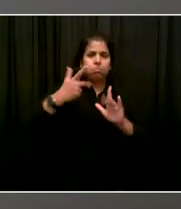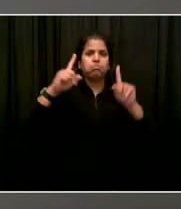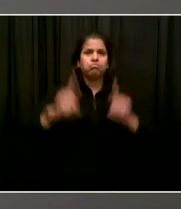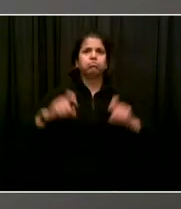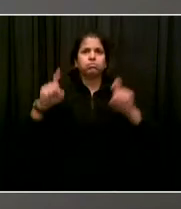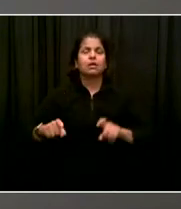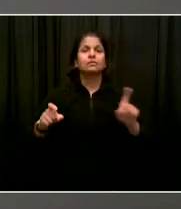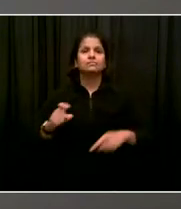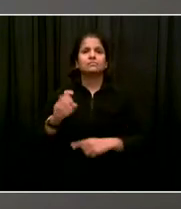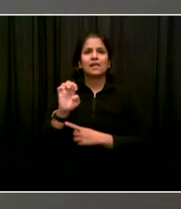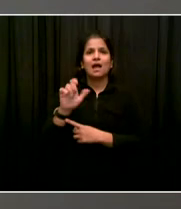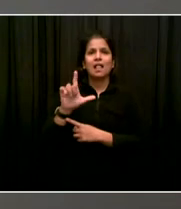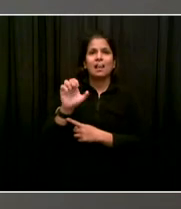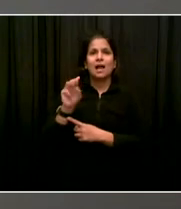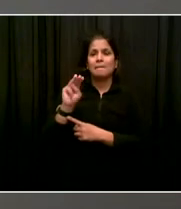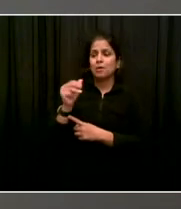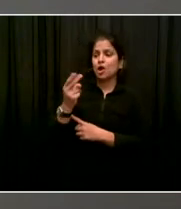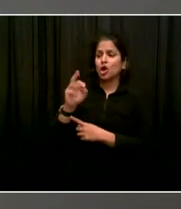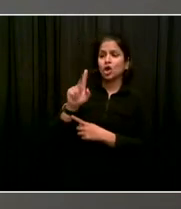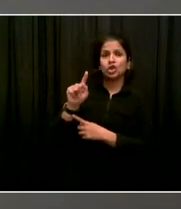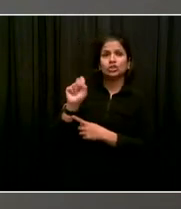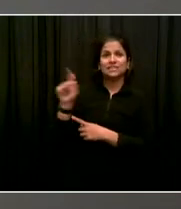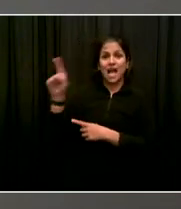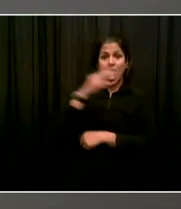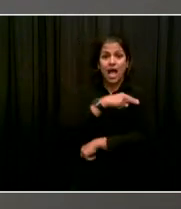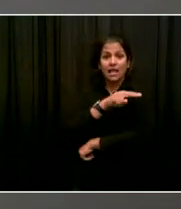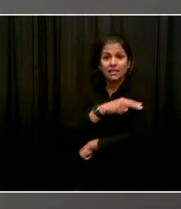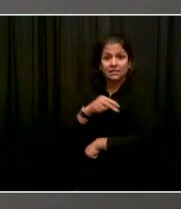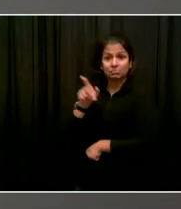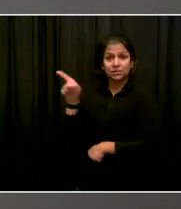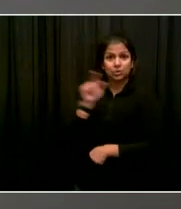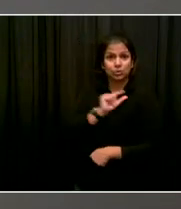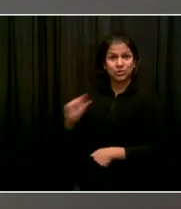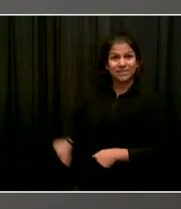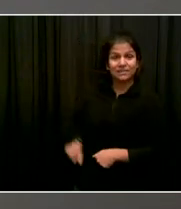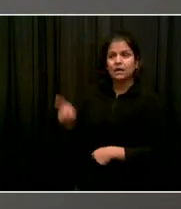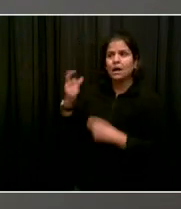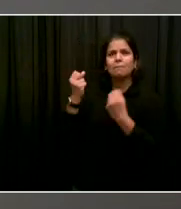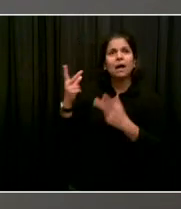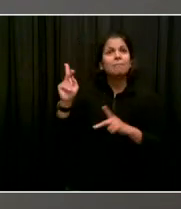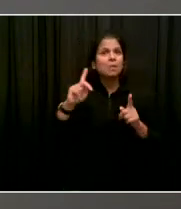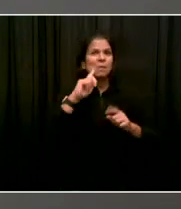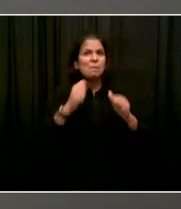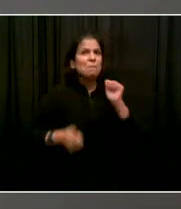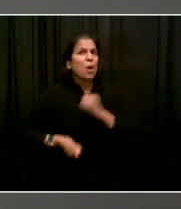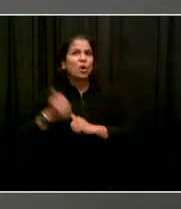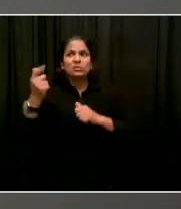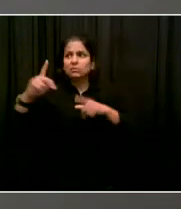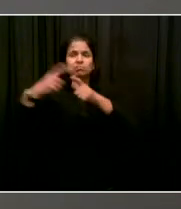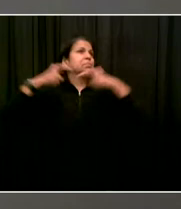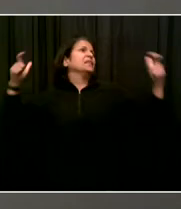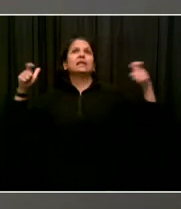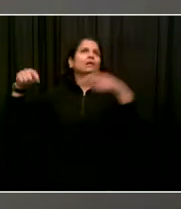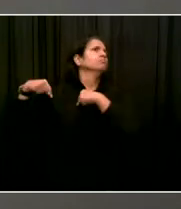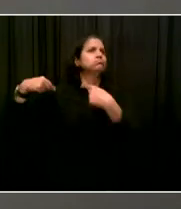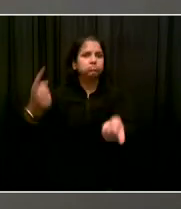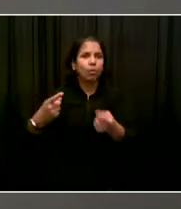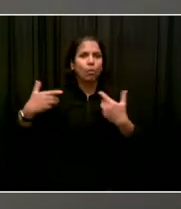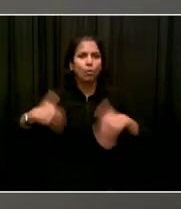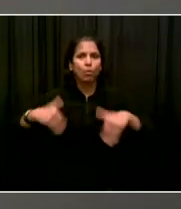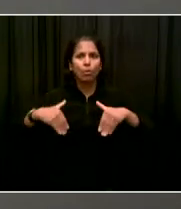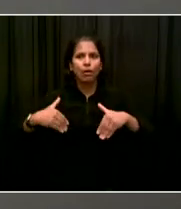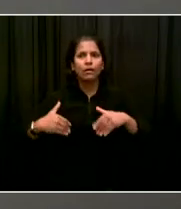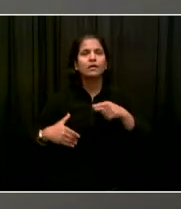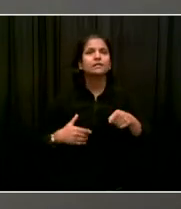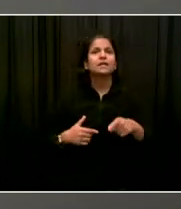We have sent, by going to virtual visits for our ambulatory areas, we've sent staff to all of